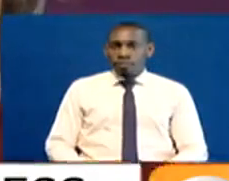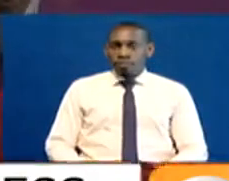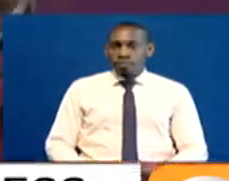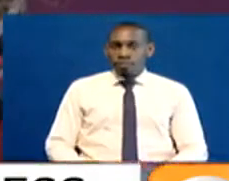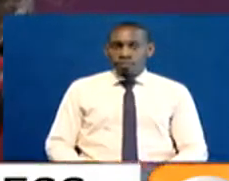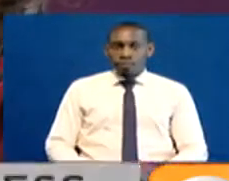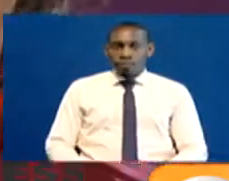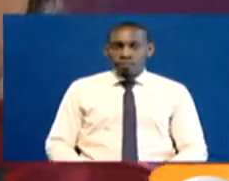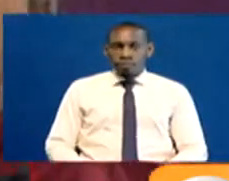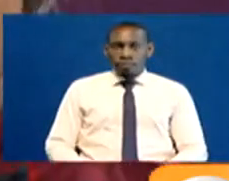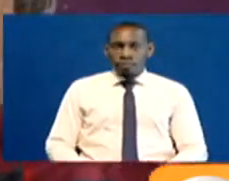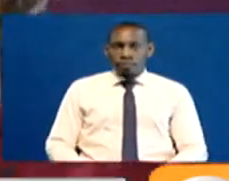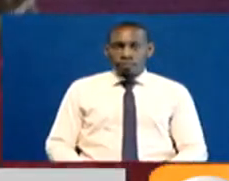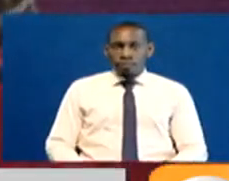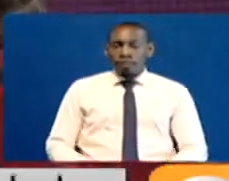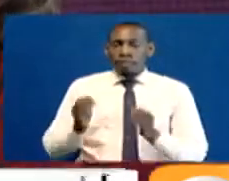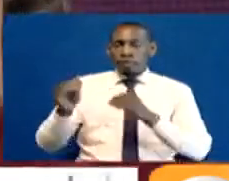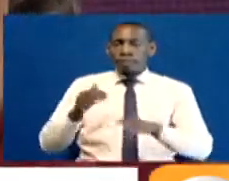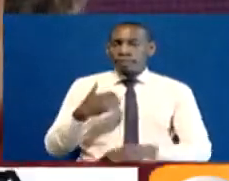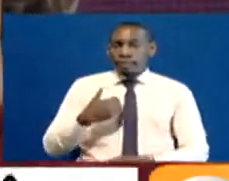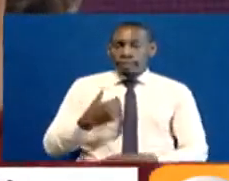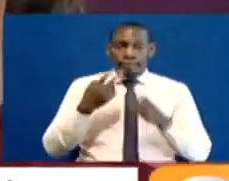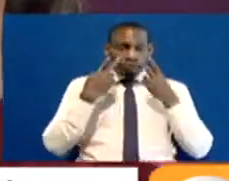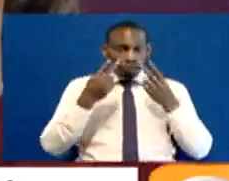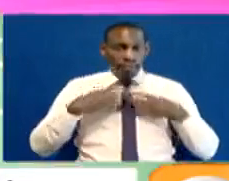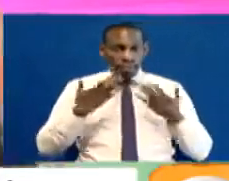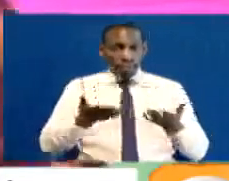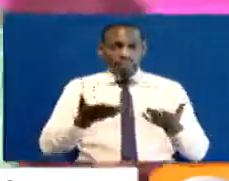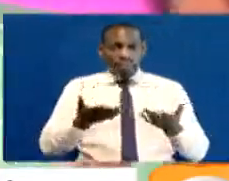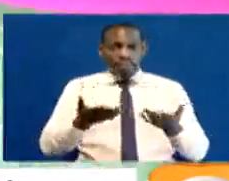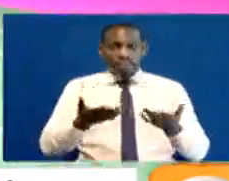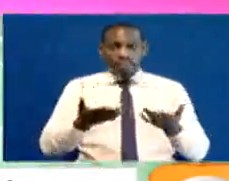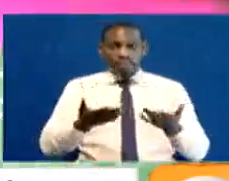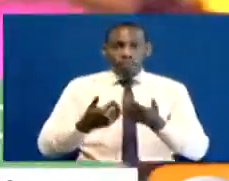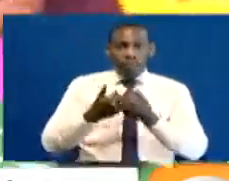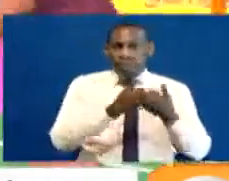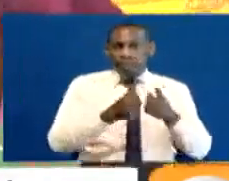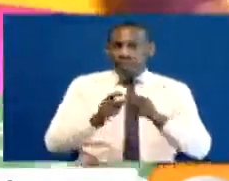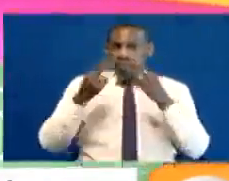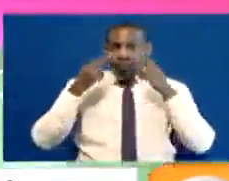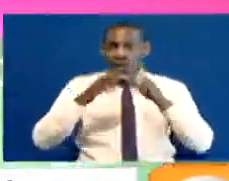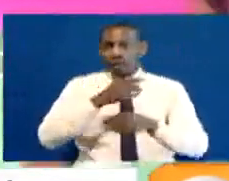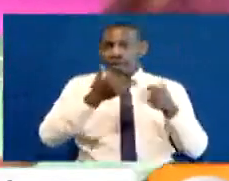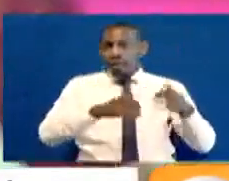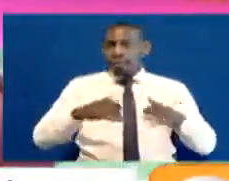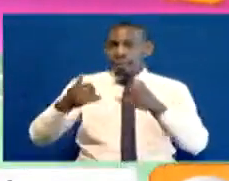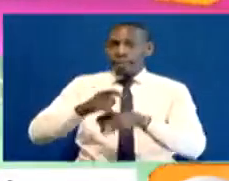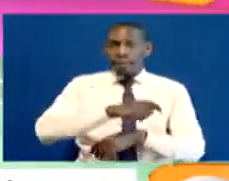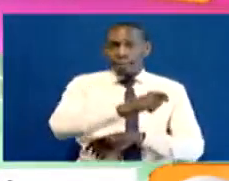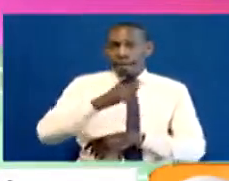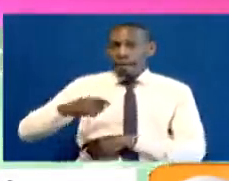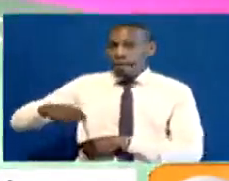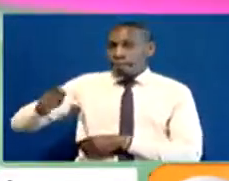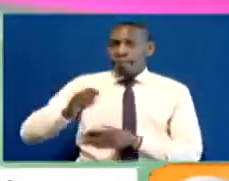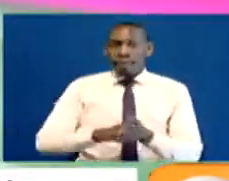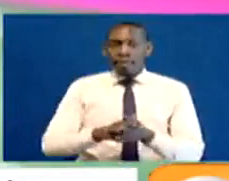When the team events start, I'll get the opportunity to see people playing real matches and watch them play, so I'll get a